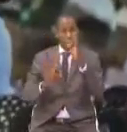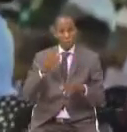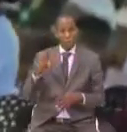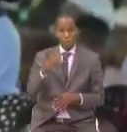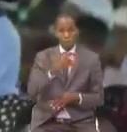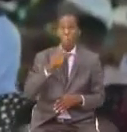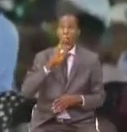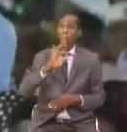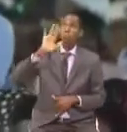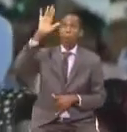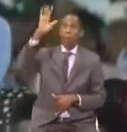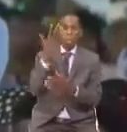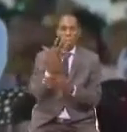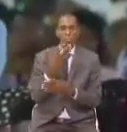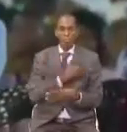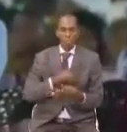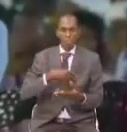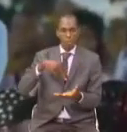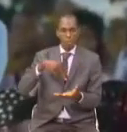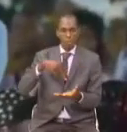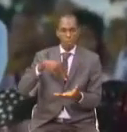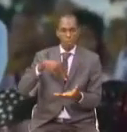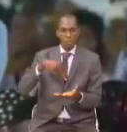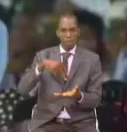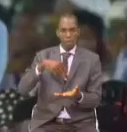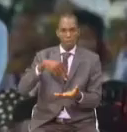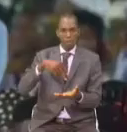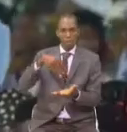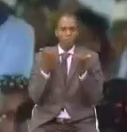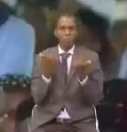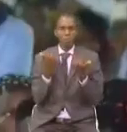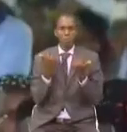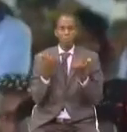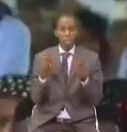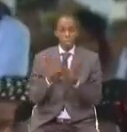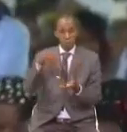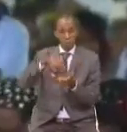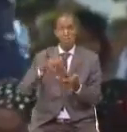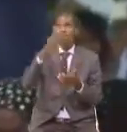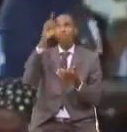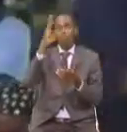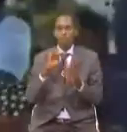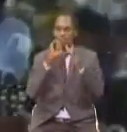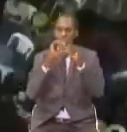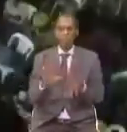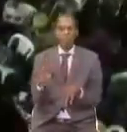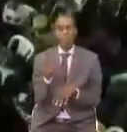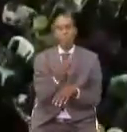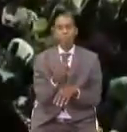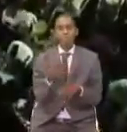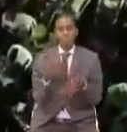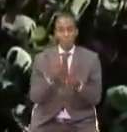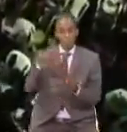Stand up on your feet. God bless you. That's good. Stand up. Stand up. And tell the Lord while